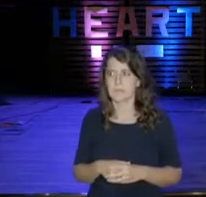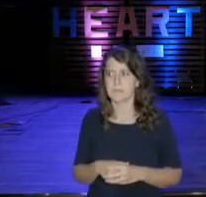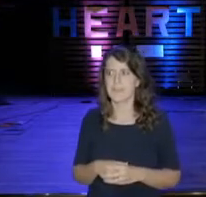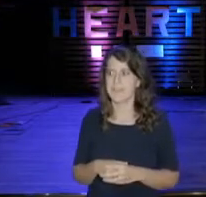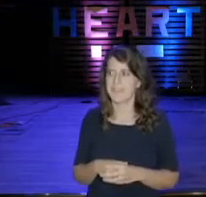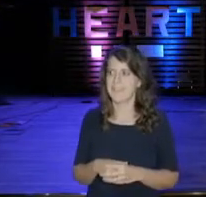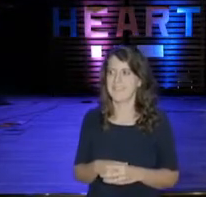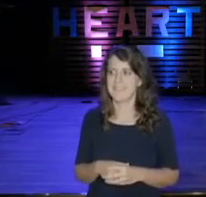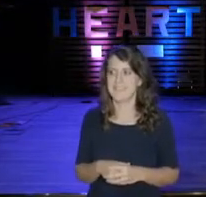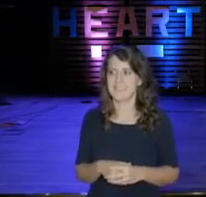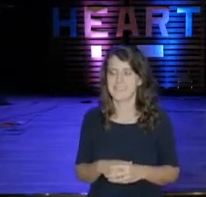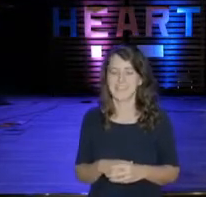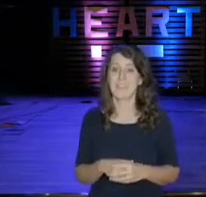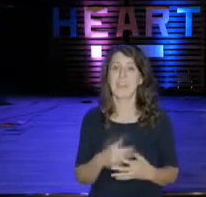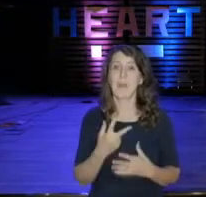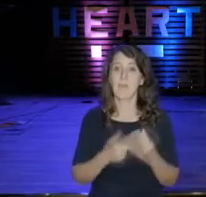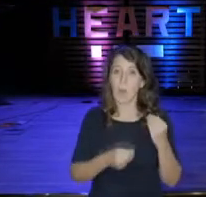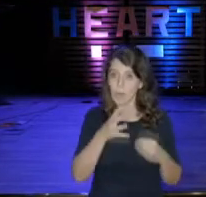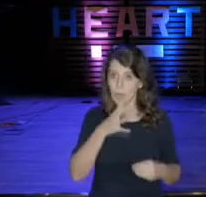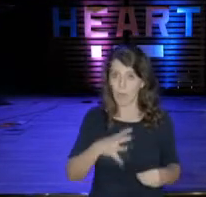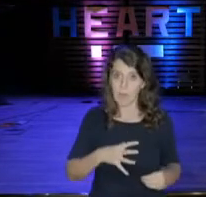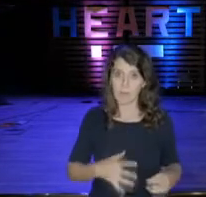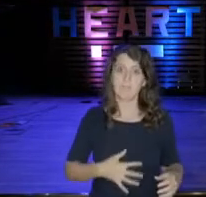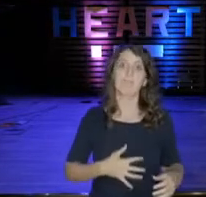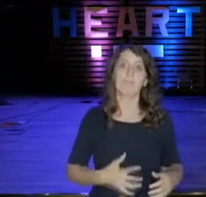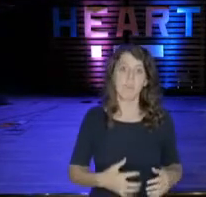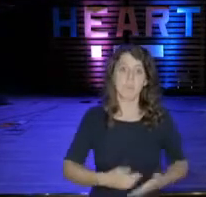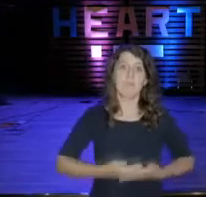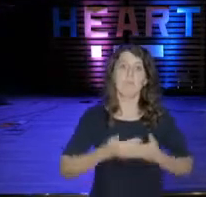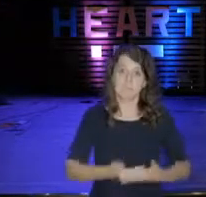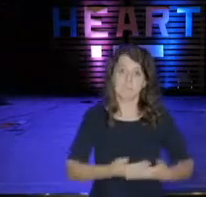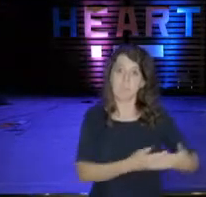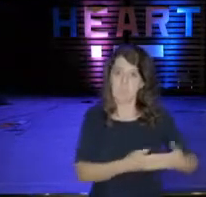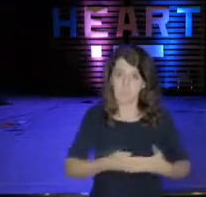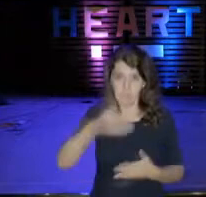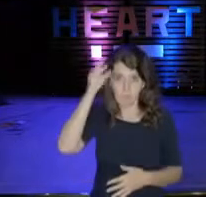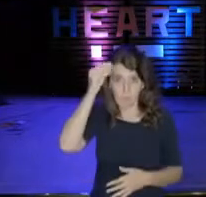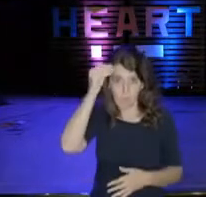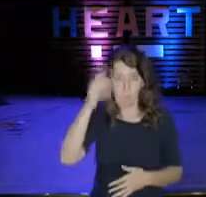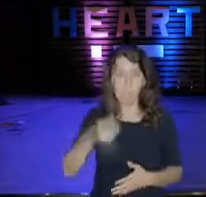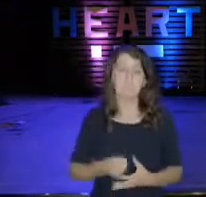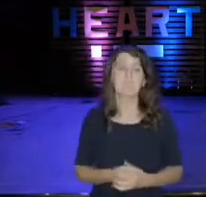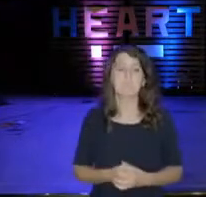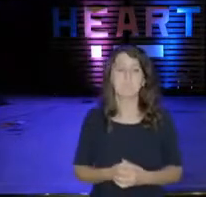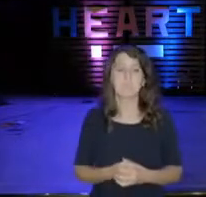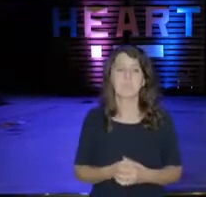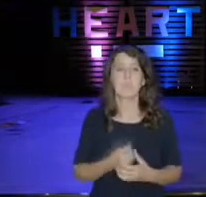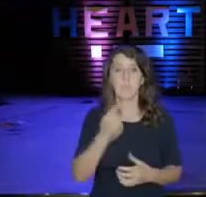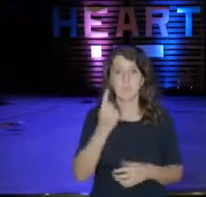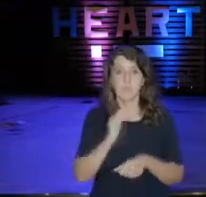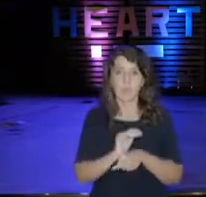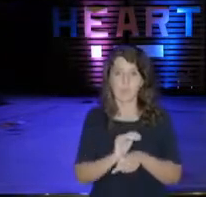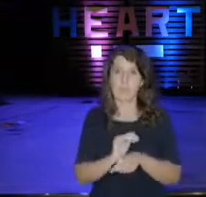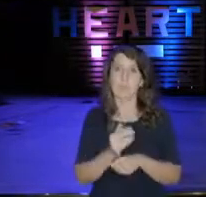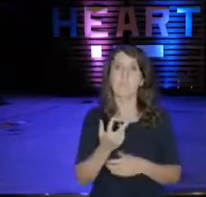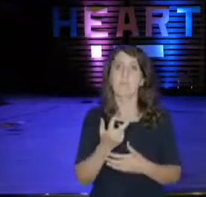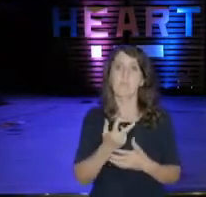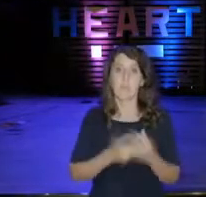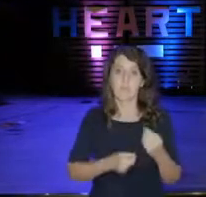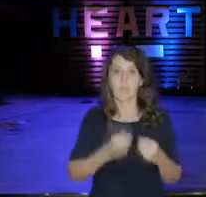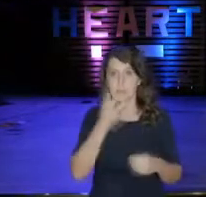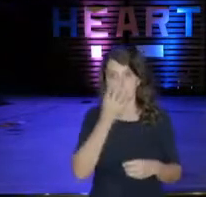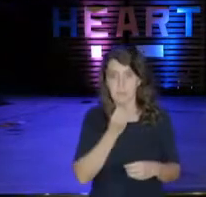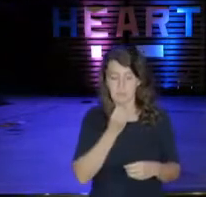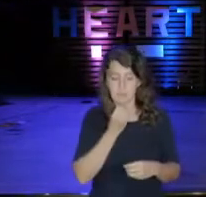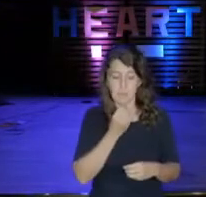And they both get pregnant, they both have a baby boy. And they are asleep one night, and one of the ladies rolls